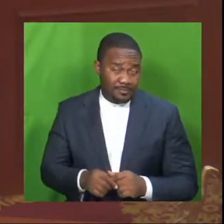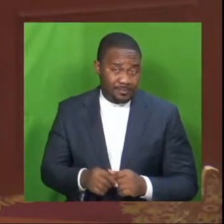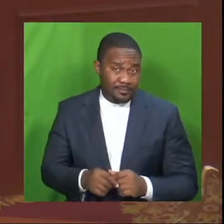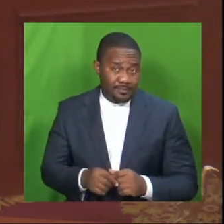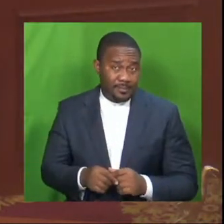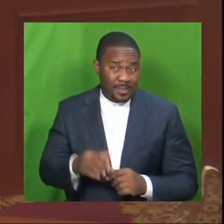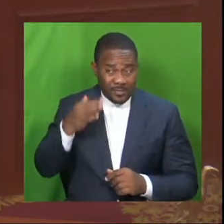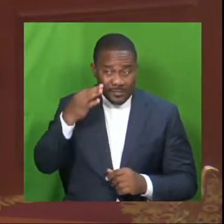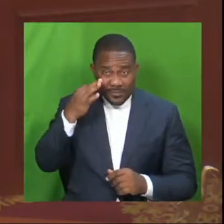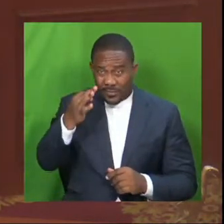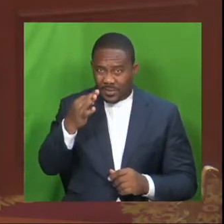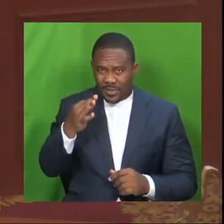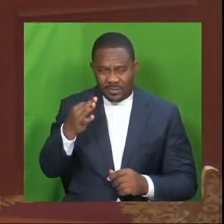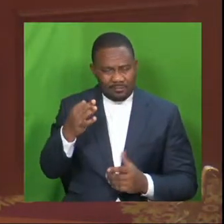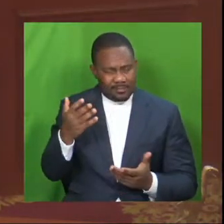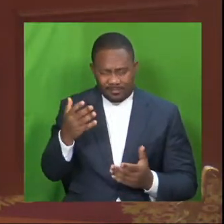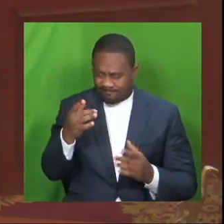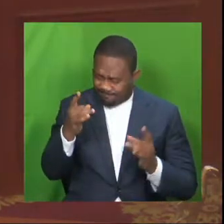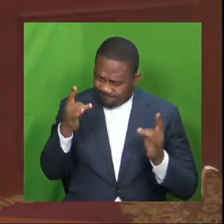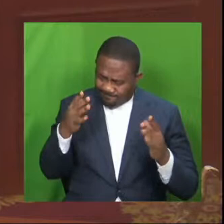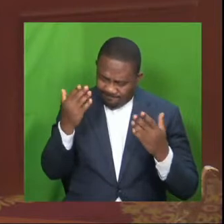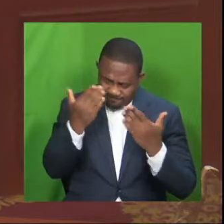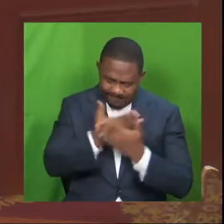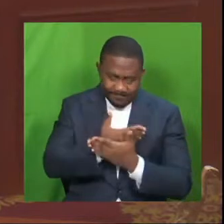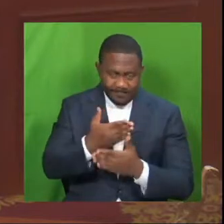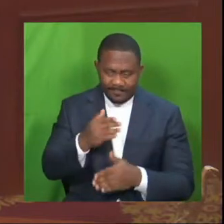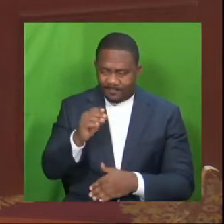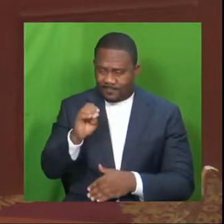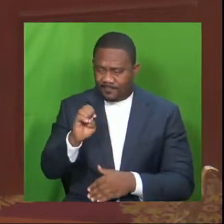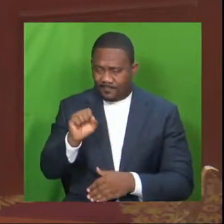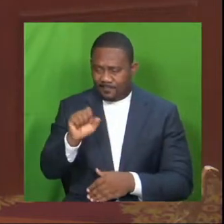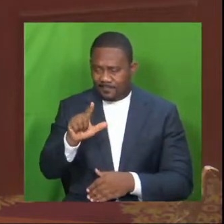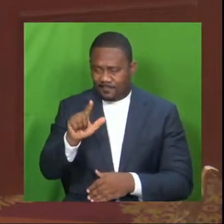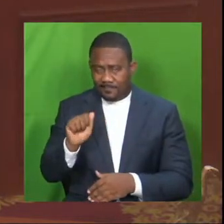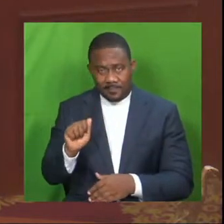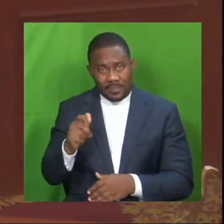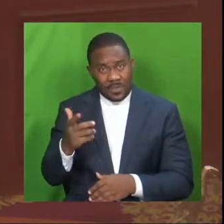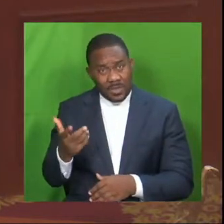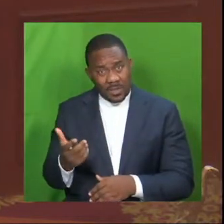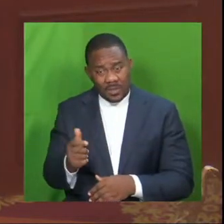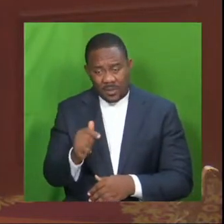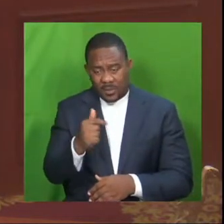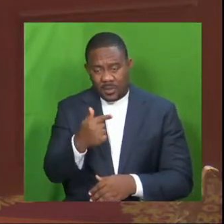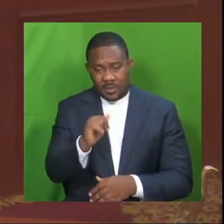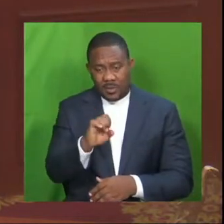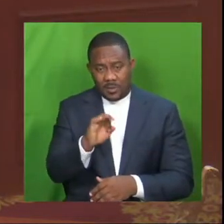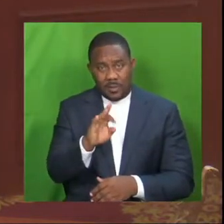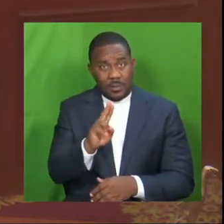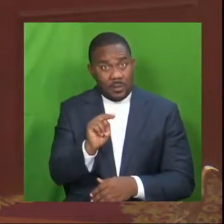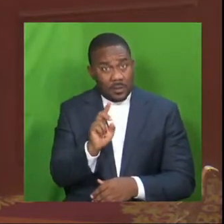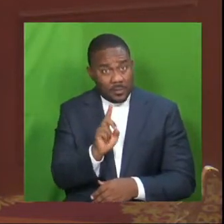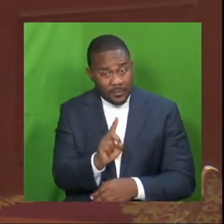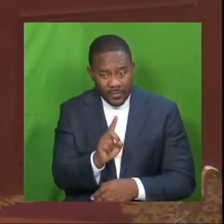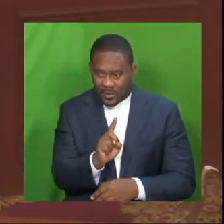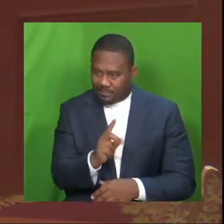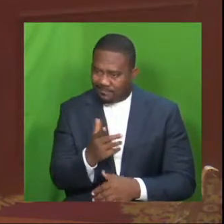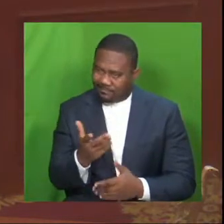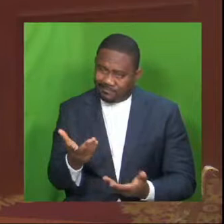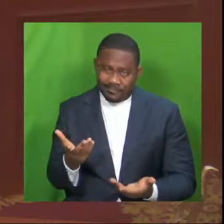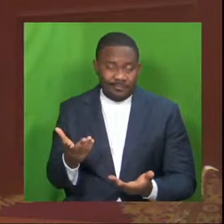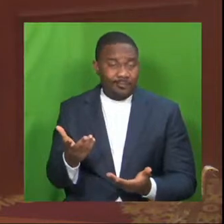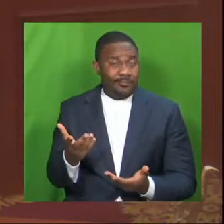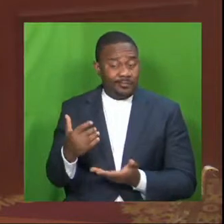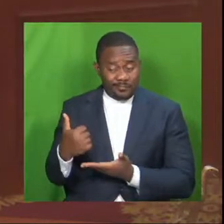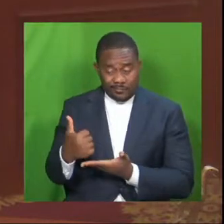particularly that ESLA have been mortgaged, borrowed against, GET Fund have been mortgaged, borrowed against, District